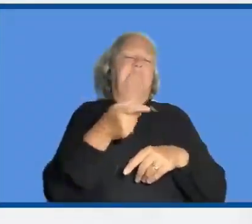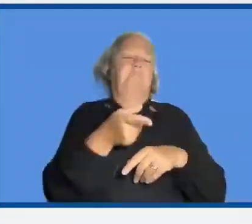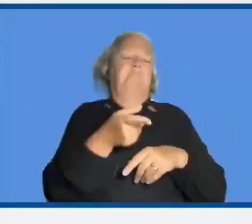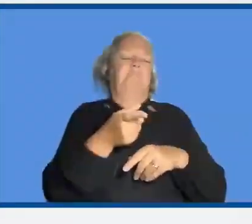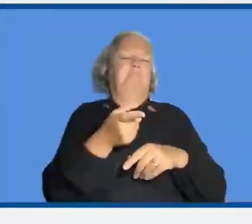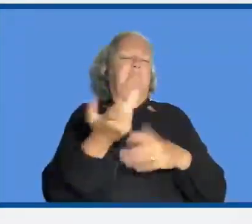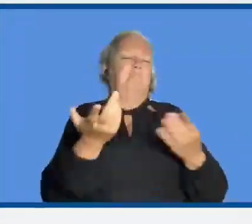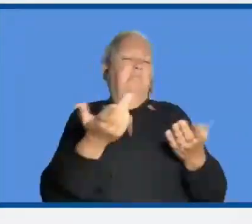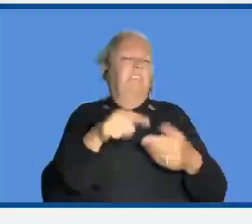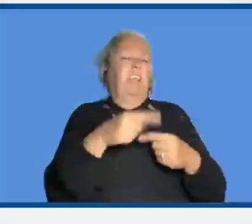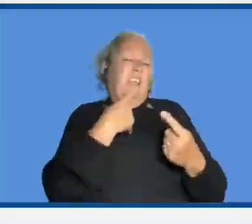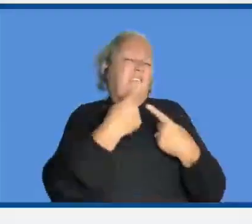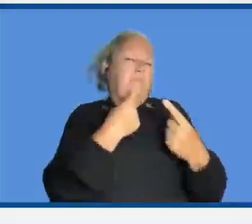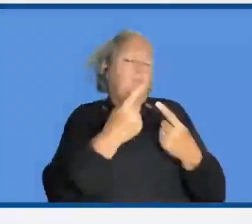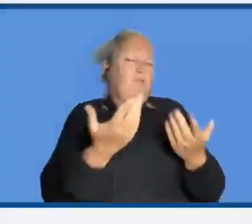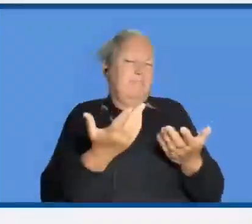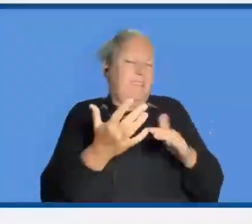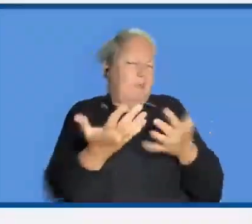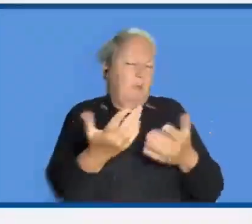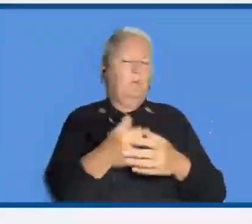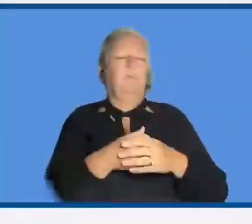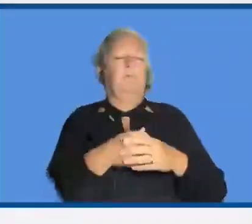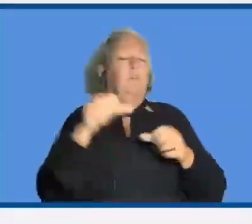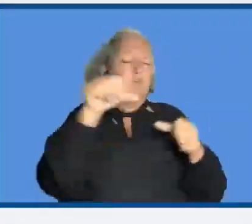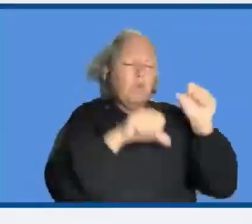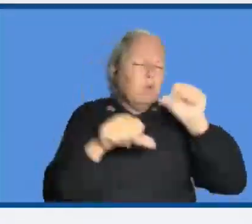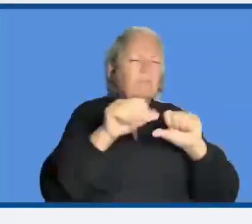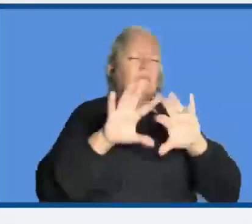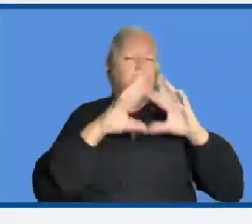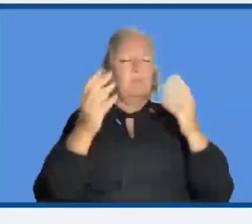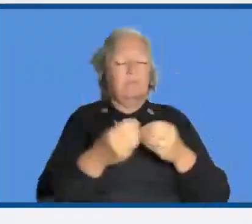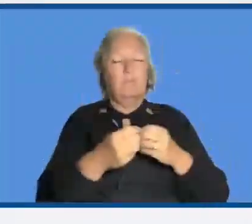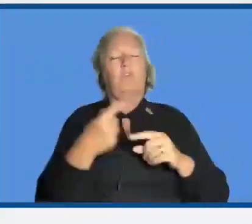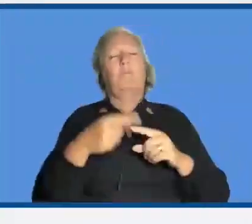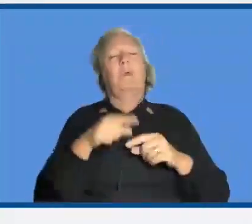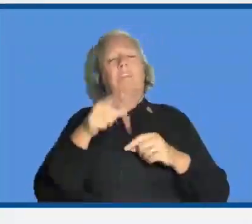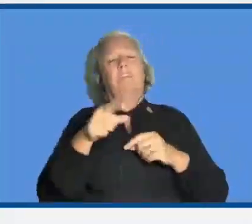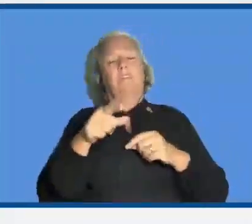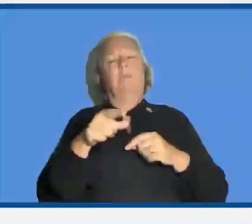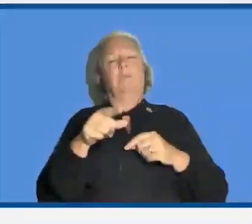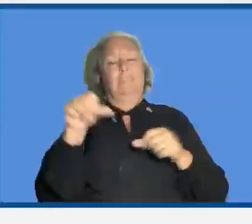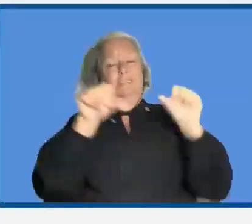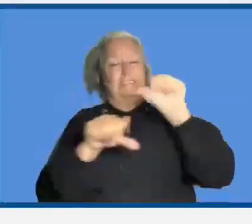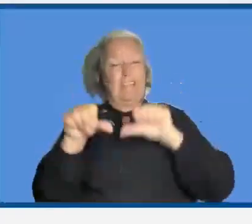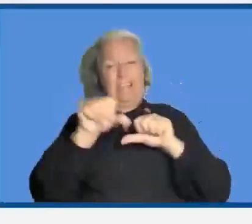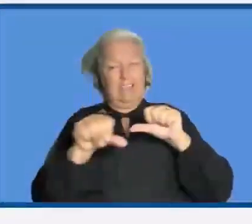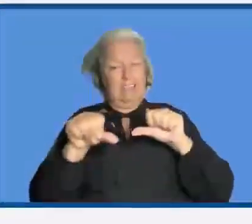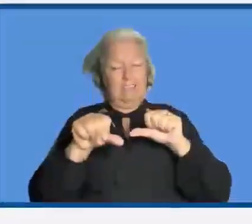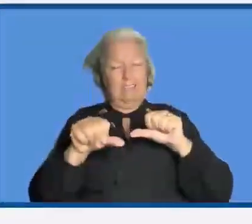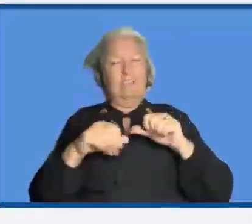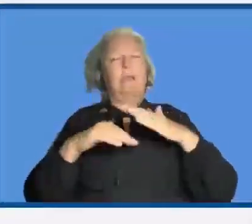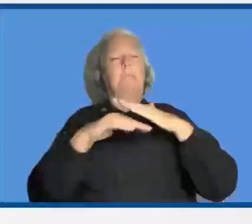about evidence-based solutions, which is important, but we also need to think about the element